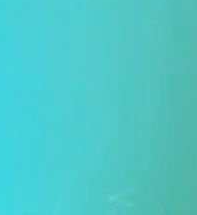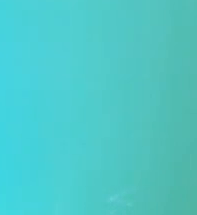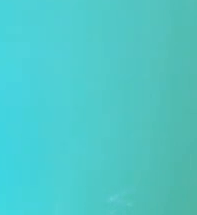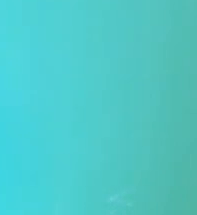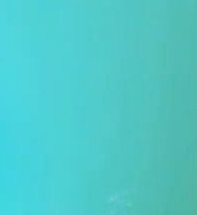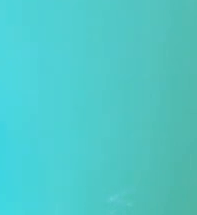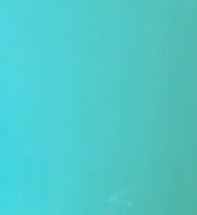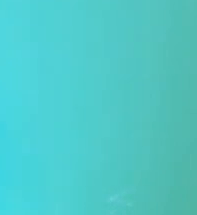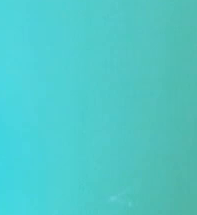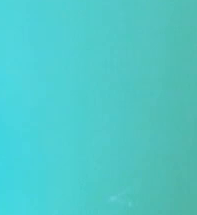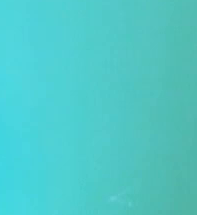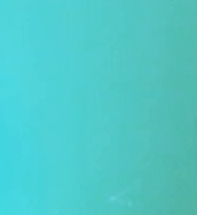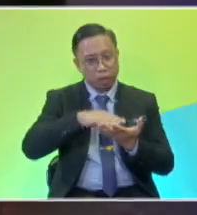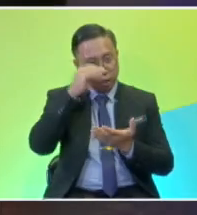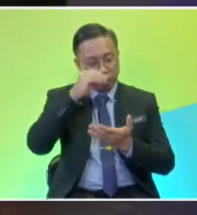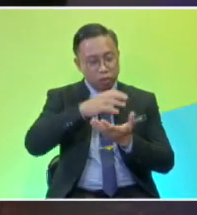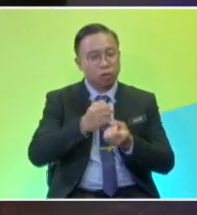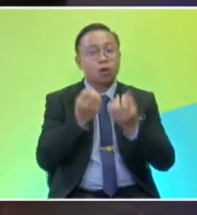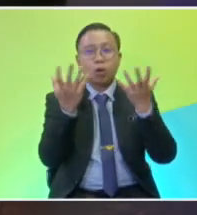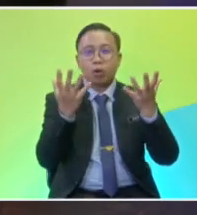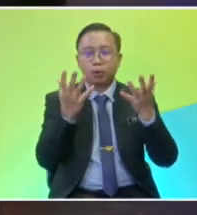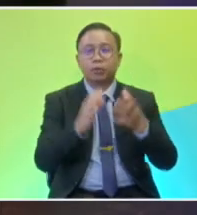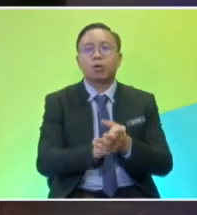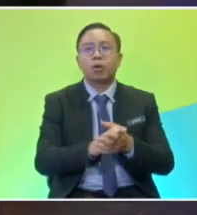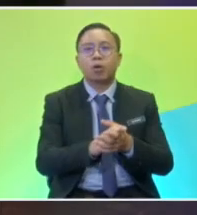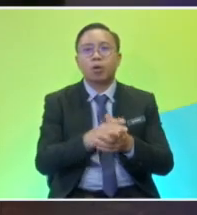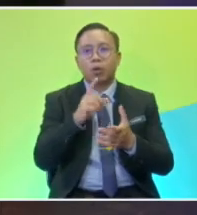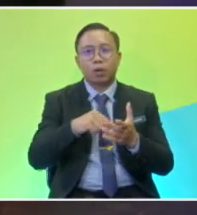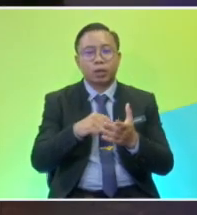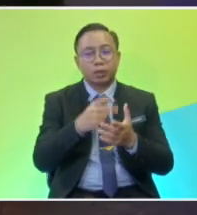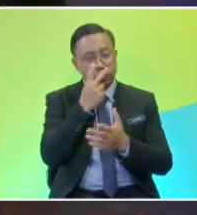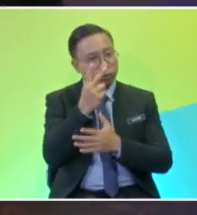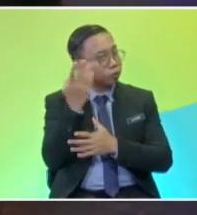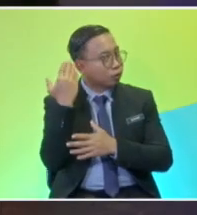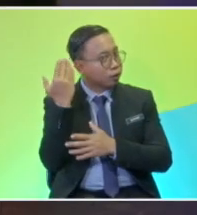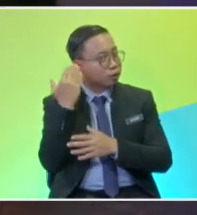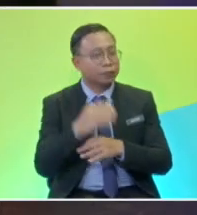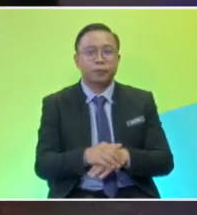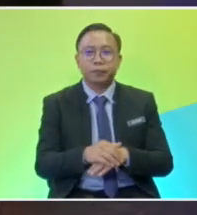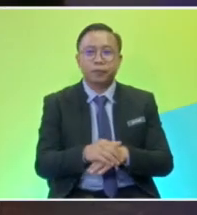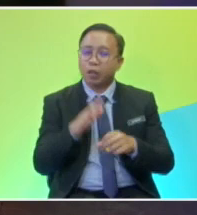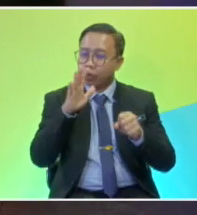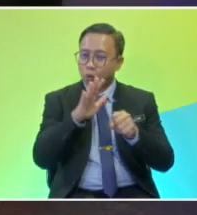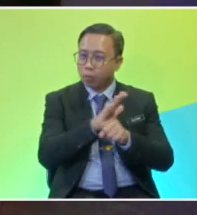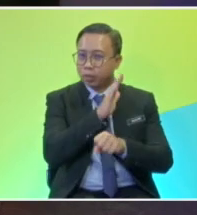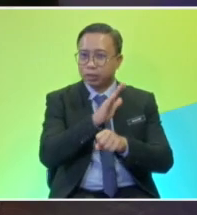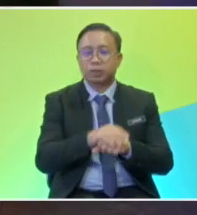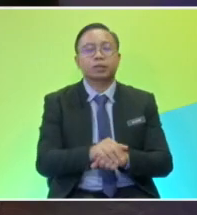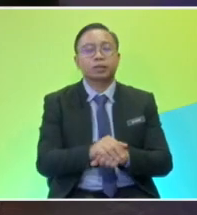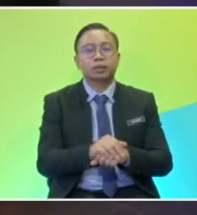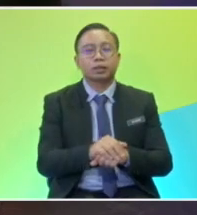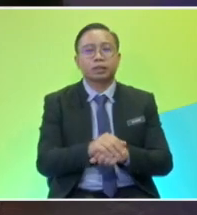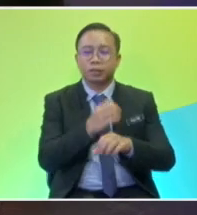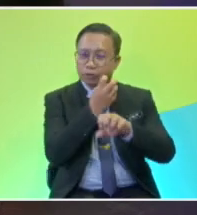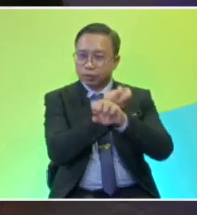to get on board and to learn a lot more about what we saw earlier, which was the complicated skeleton, exactly.